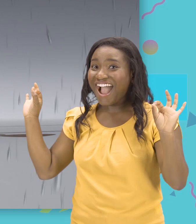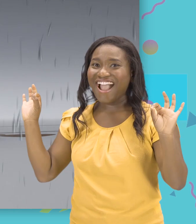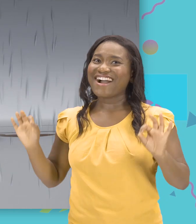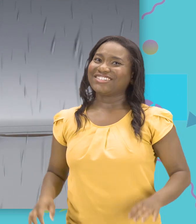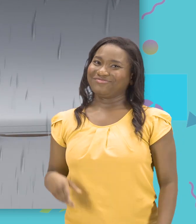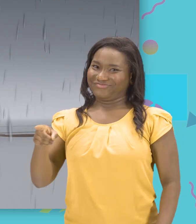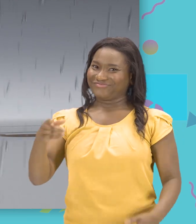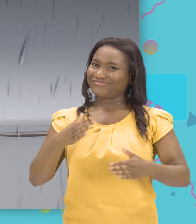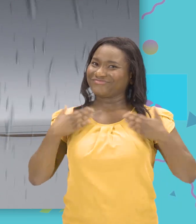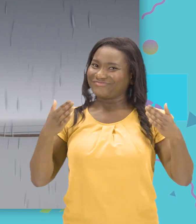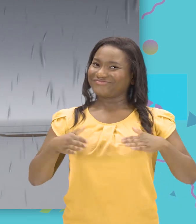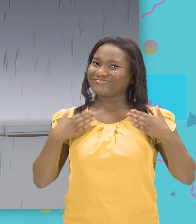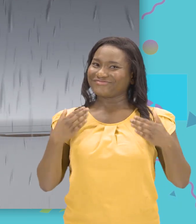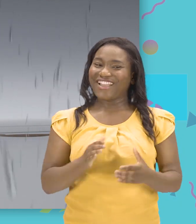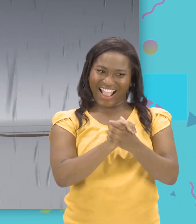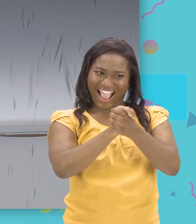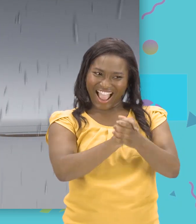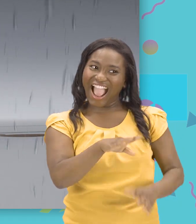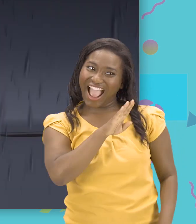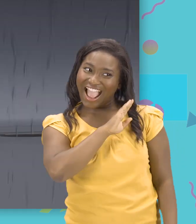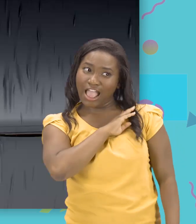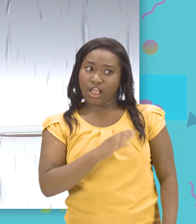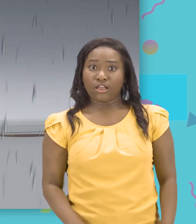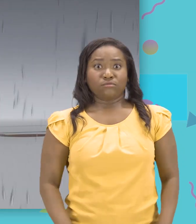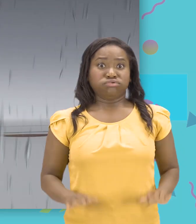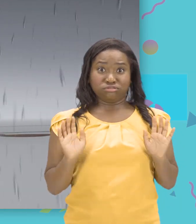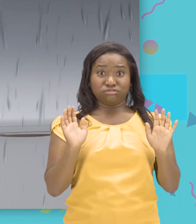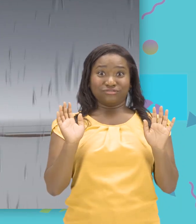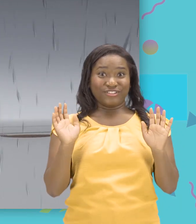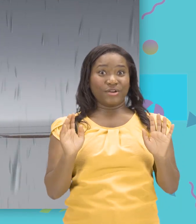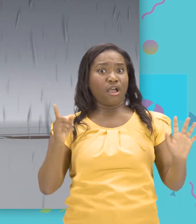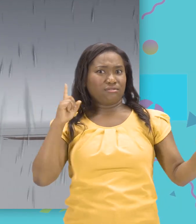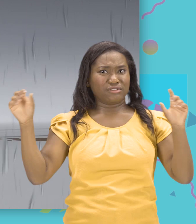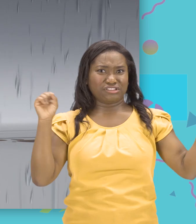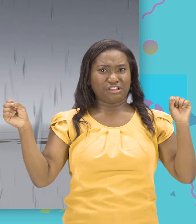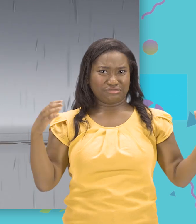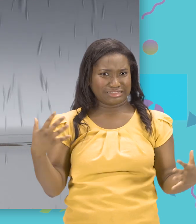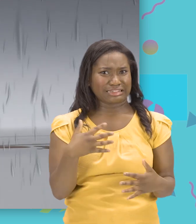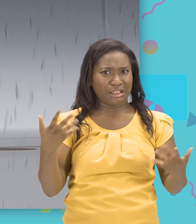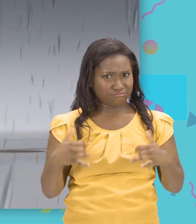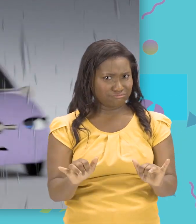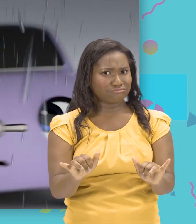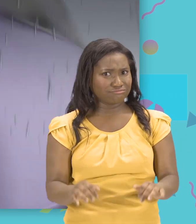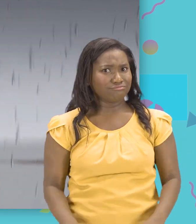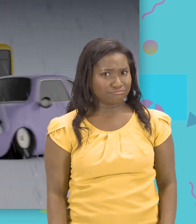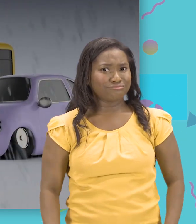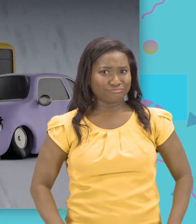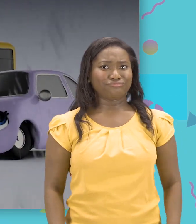how happy she is. Well done, Buster. Ooh, the thunder is still very loud,